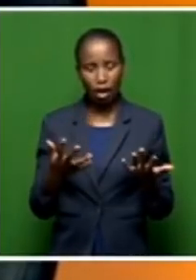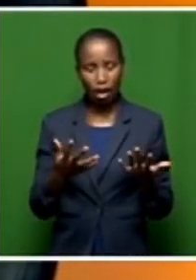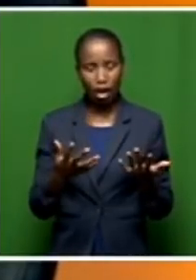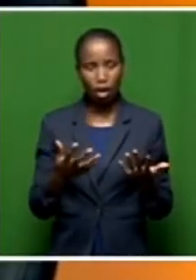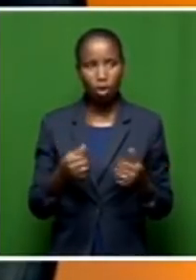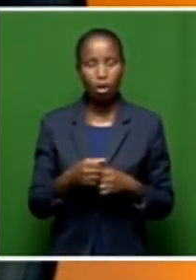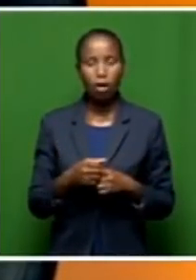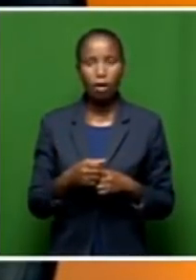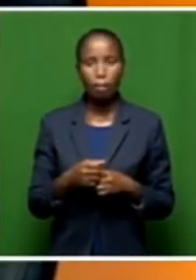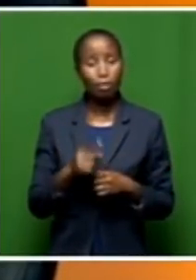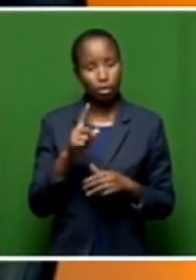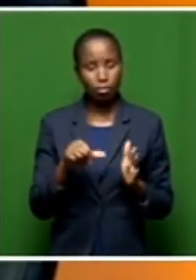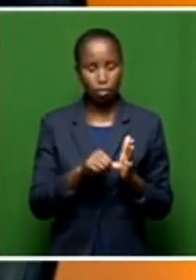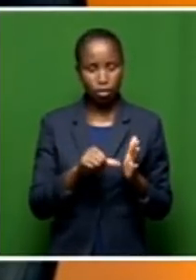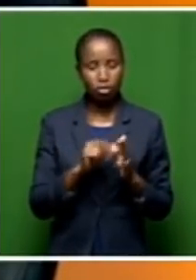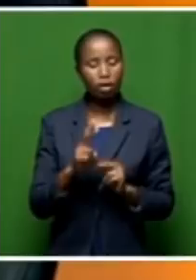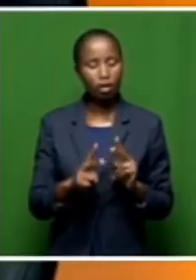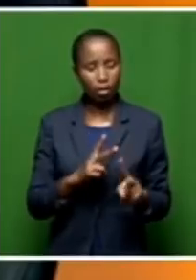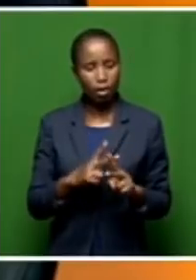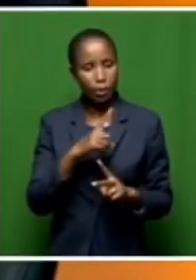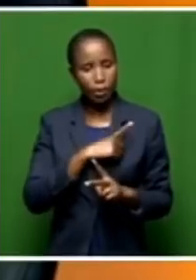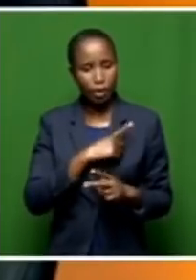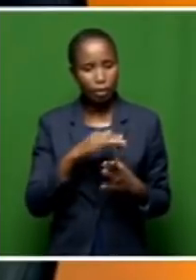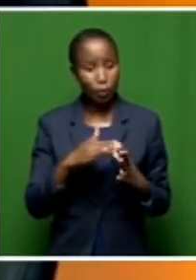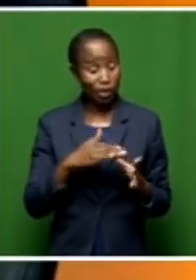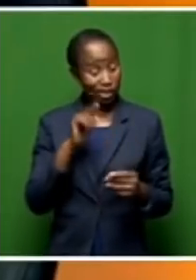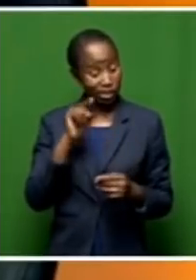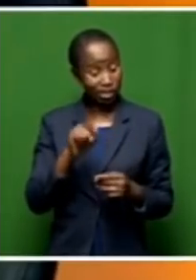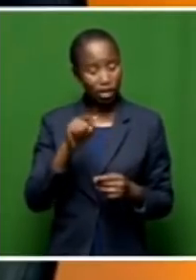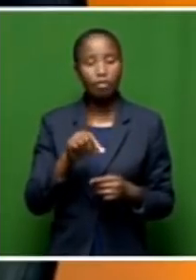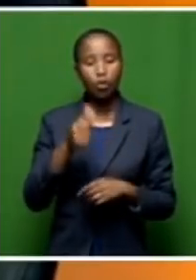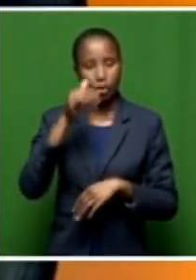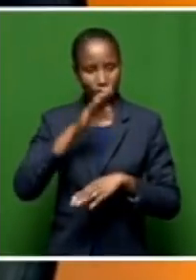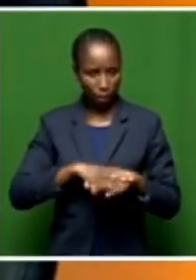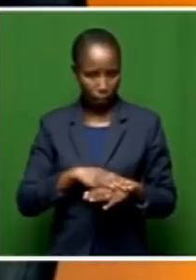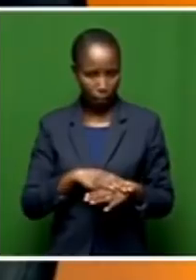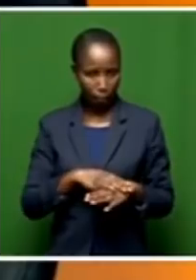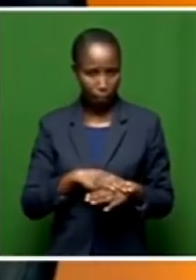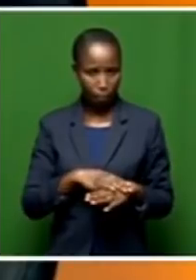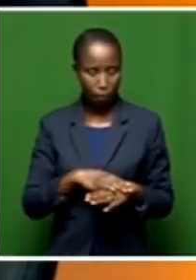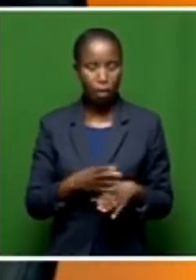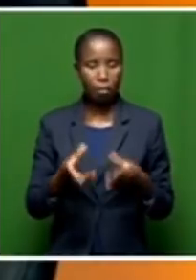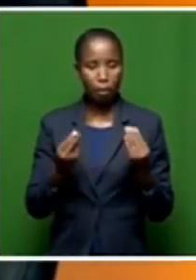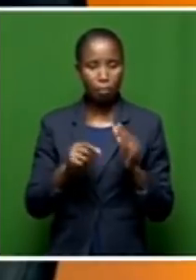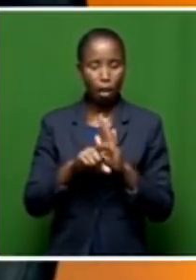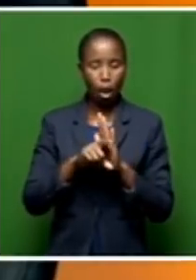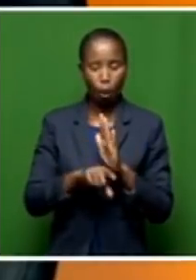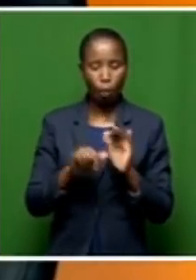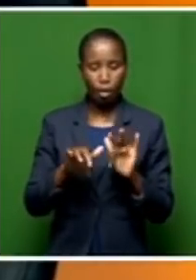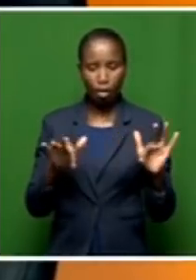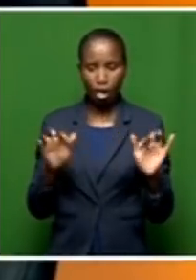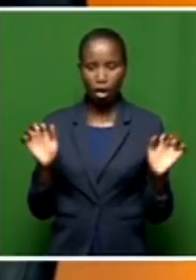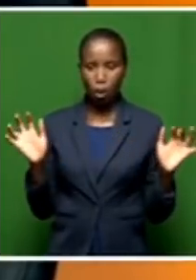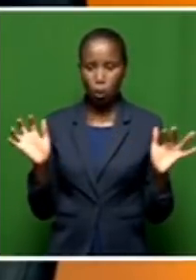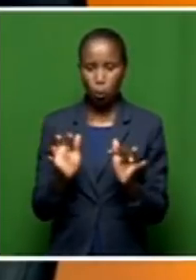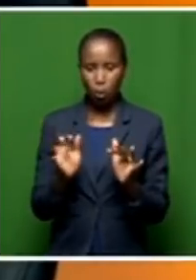is the first time we are experiencing a low turnout. So once again, I'm not sure